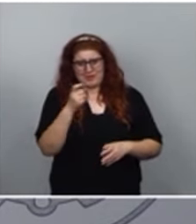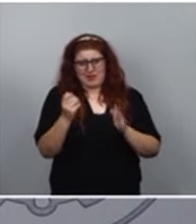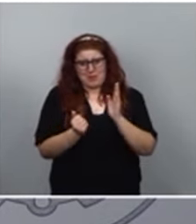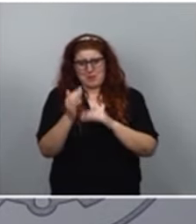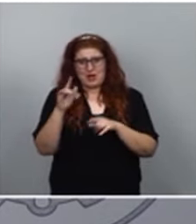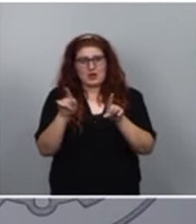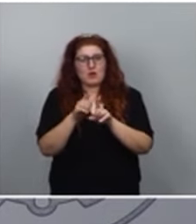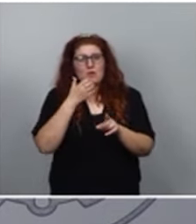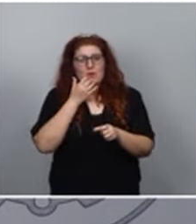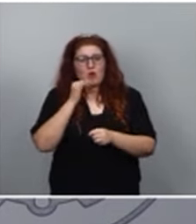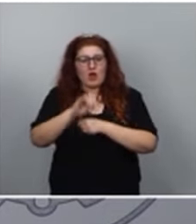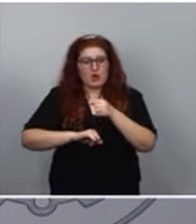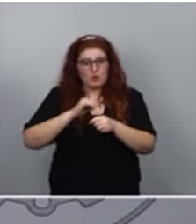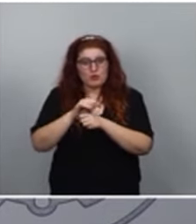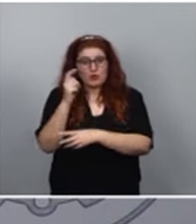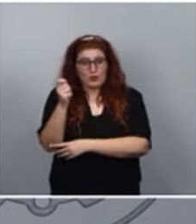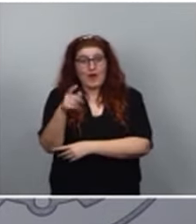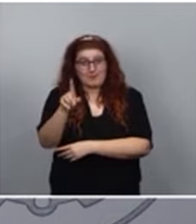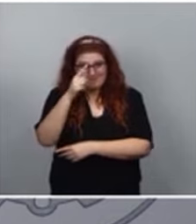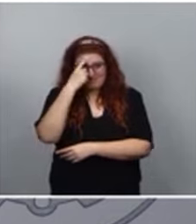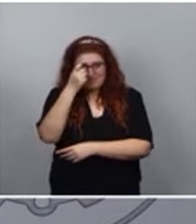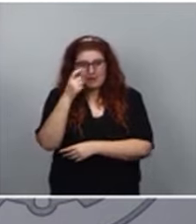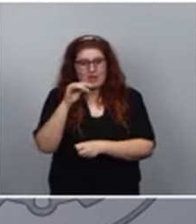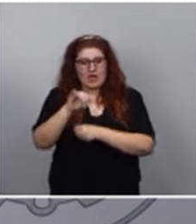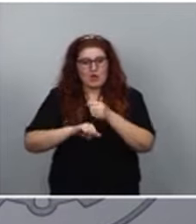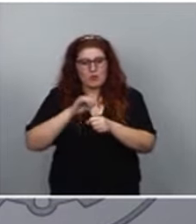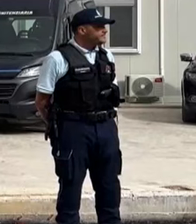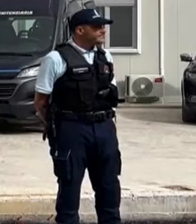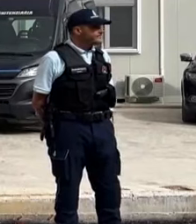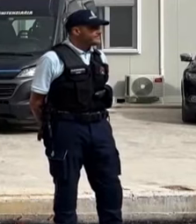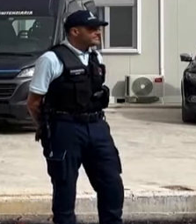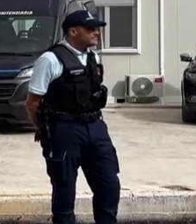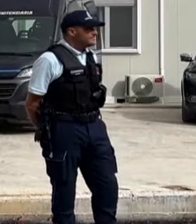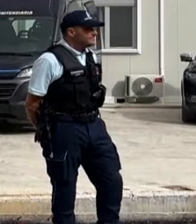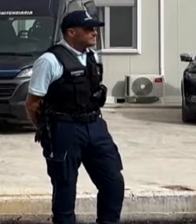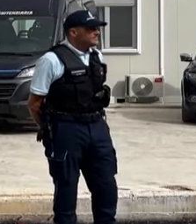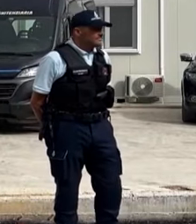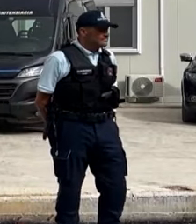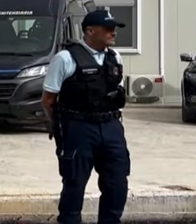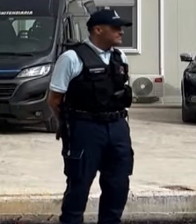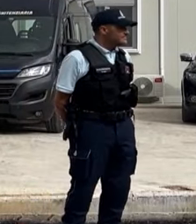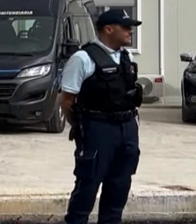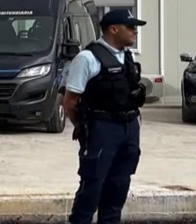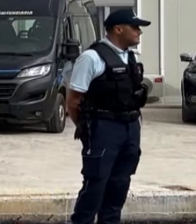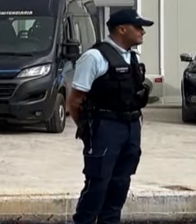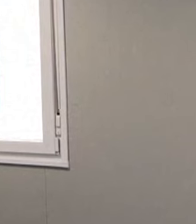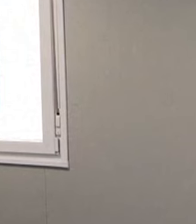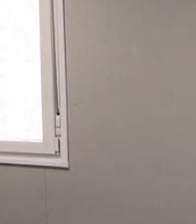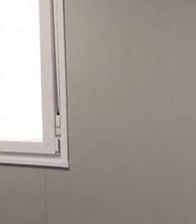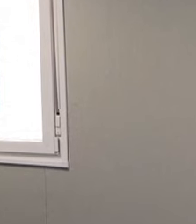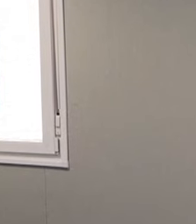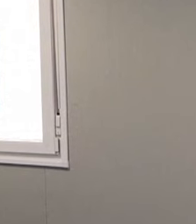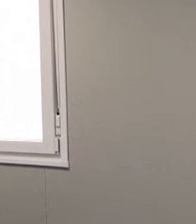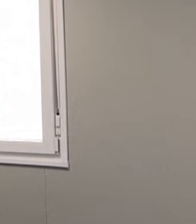el aeropuerto de Ciudad Real. Por cierto, quiero recordar que es un aeropuerto 100% privado. The announcement coincides with a